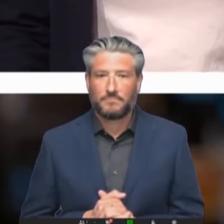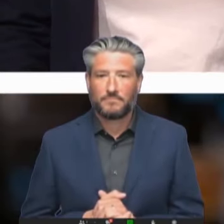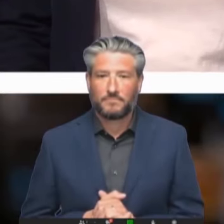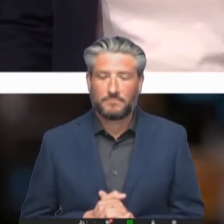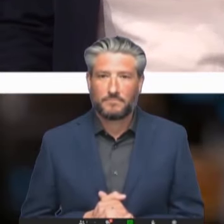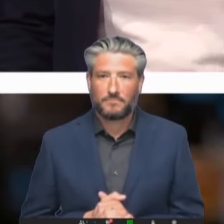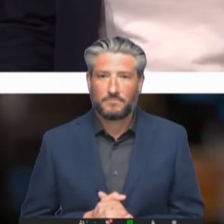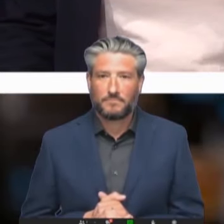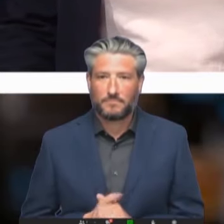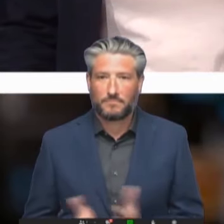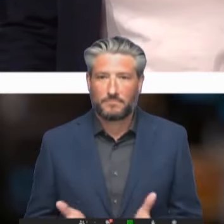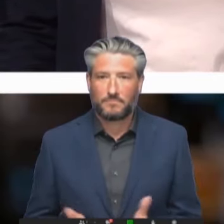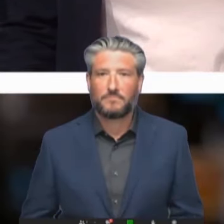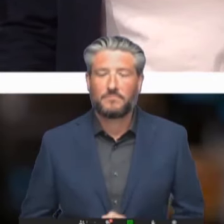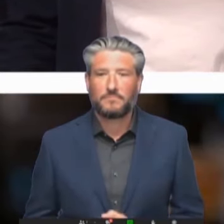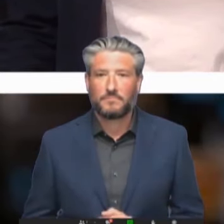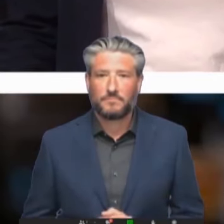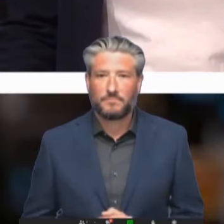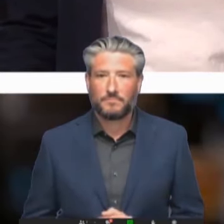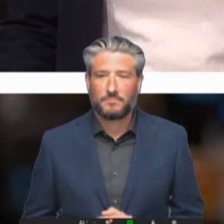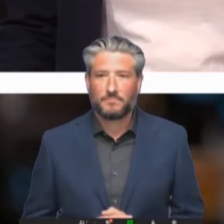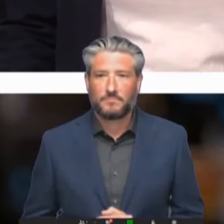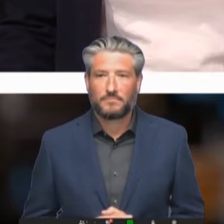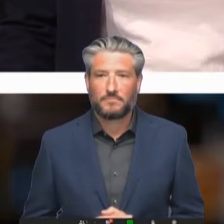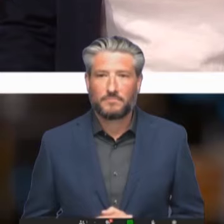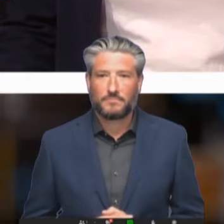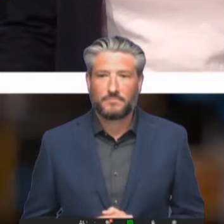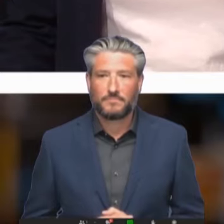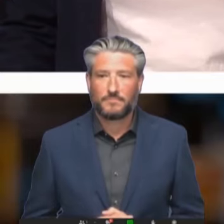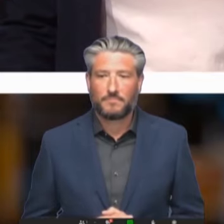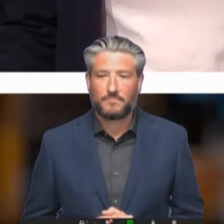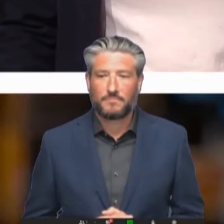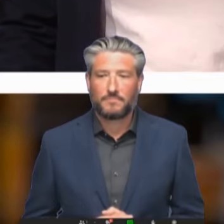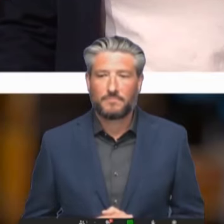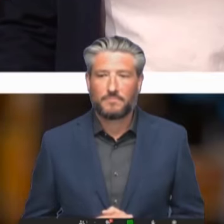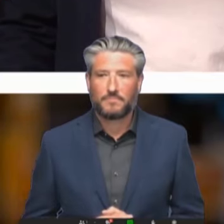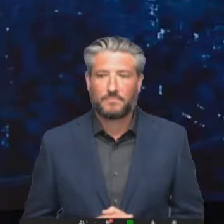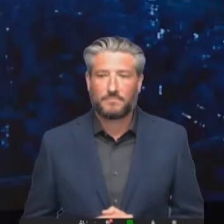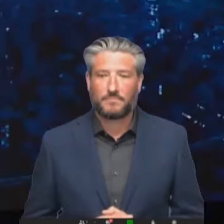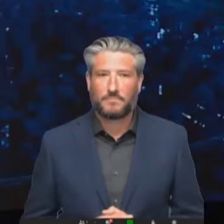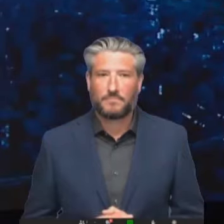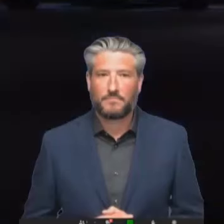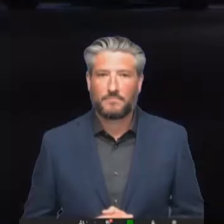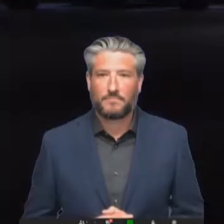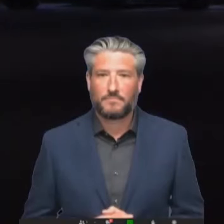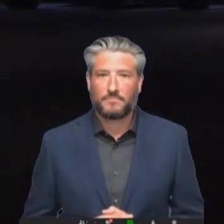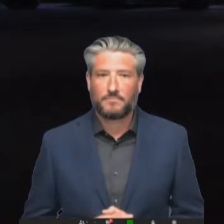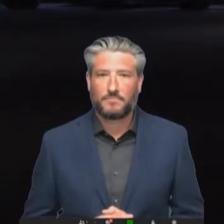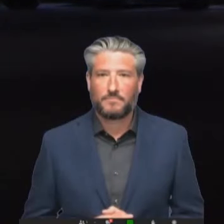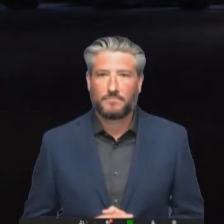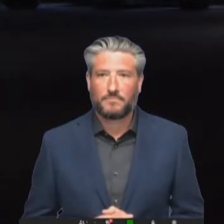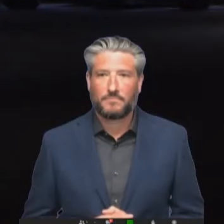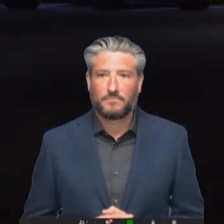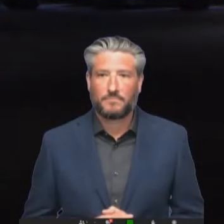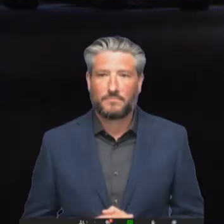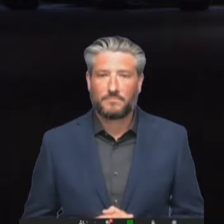earlier. This figure at end 2020 does include the 4 billion euro state-guaranteed loan.